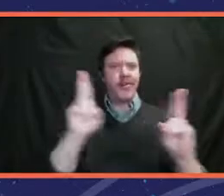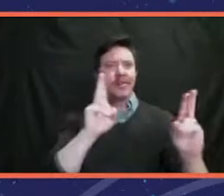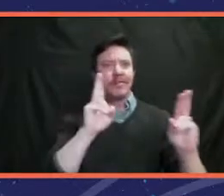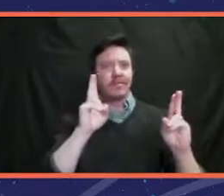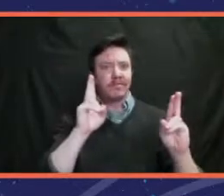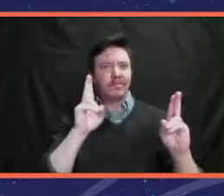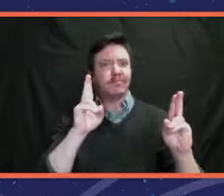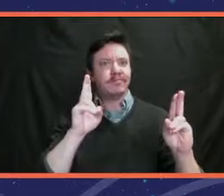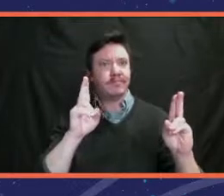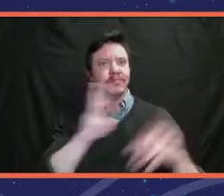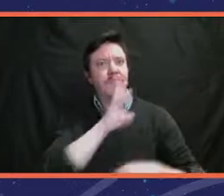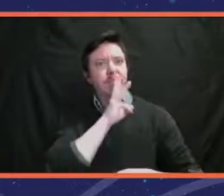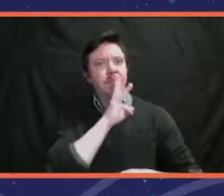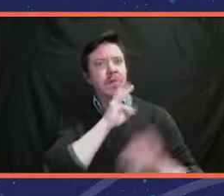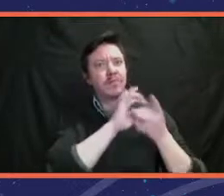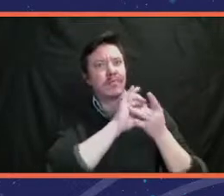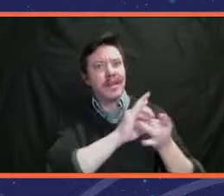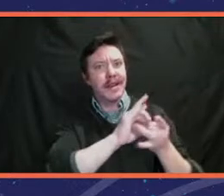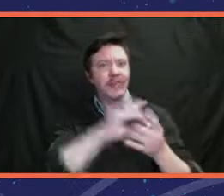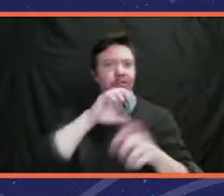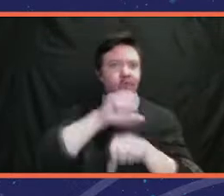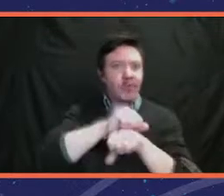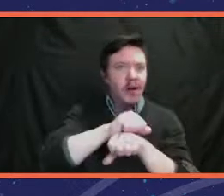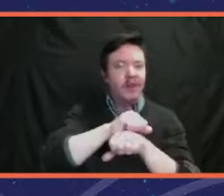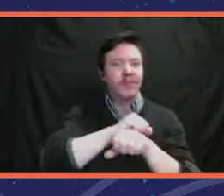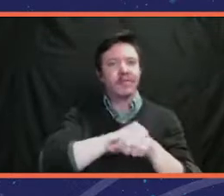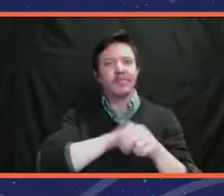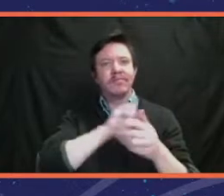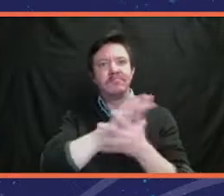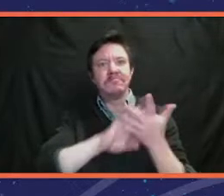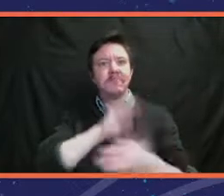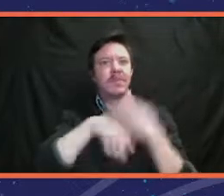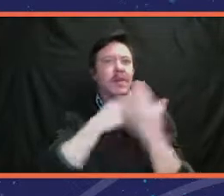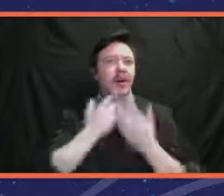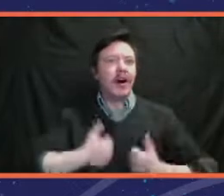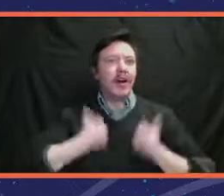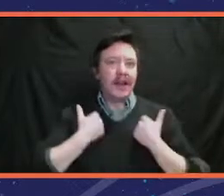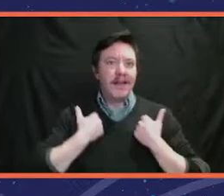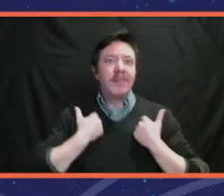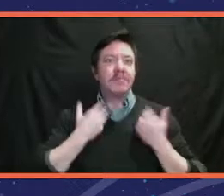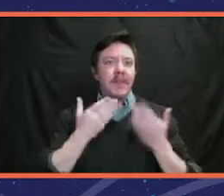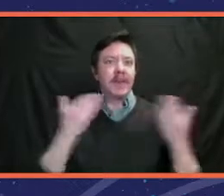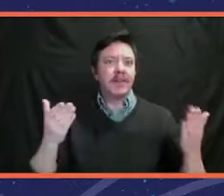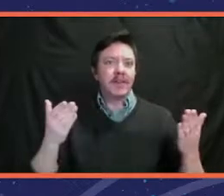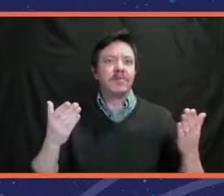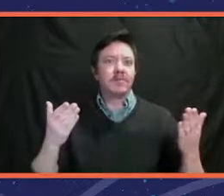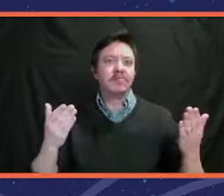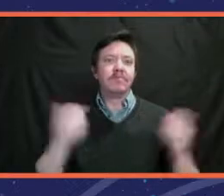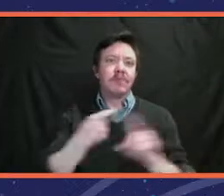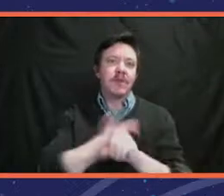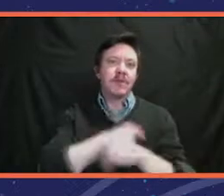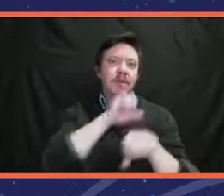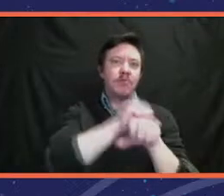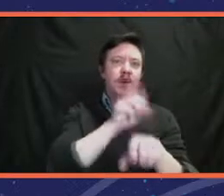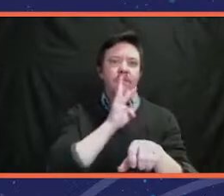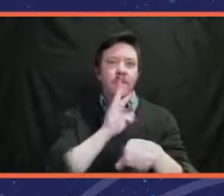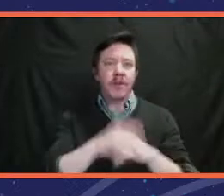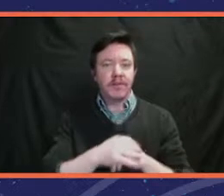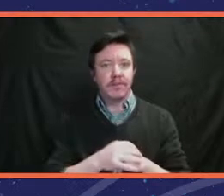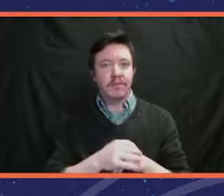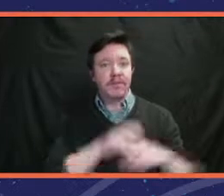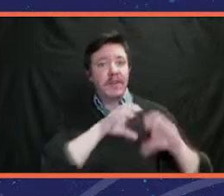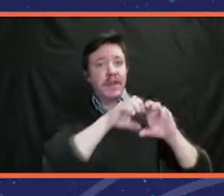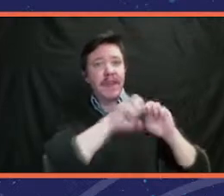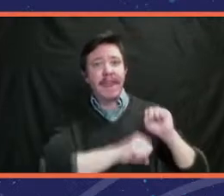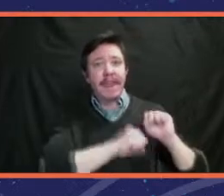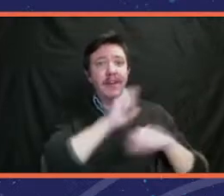water, rocks, and all the beings that come from those two things, and grieving all the shitty things